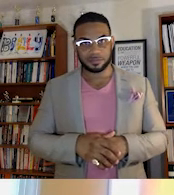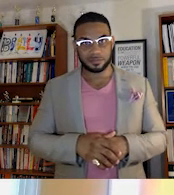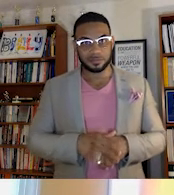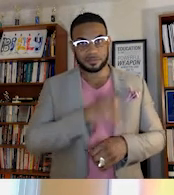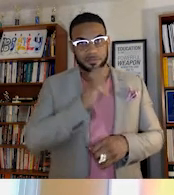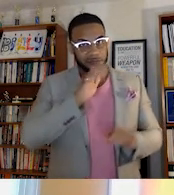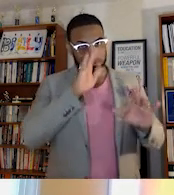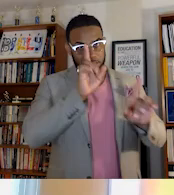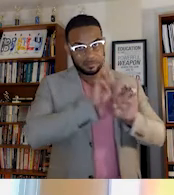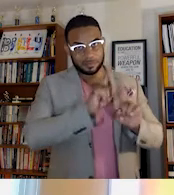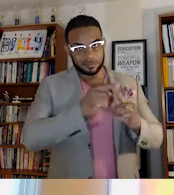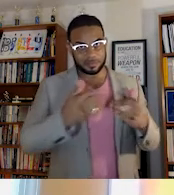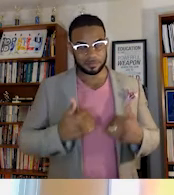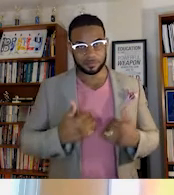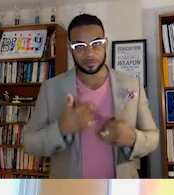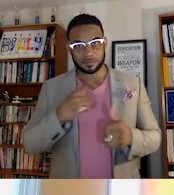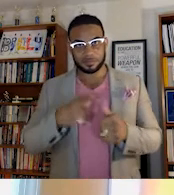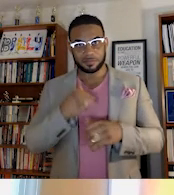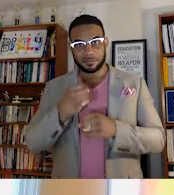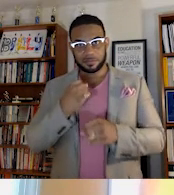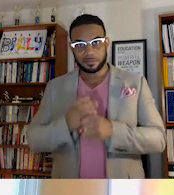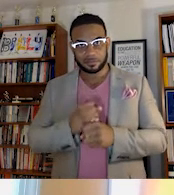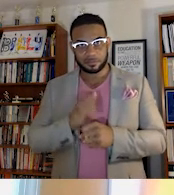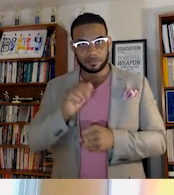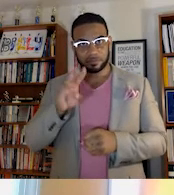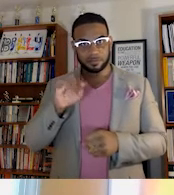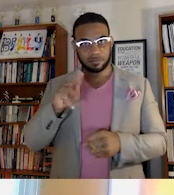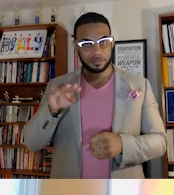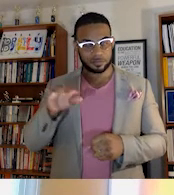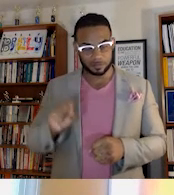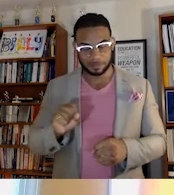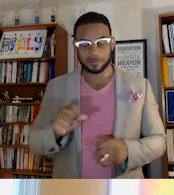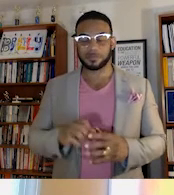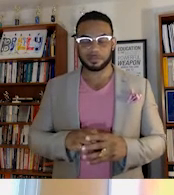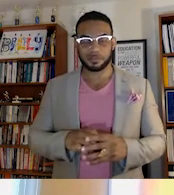he was a great mentor to me my first year at Williams, and